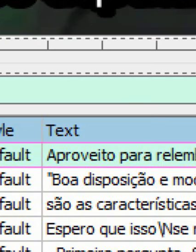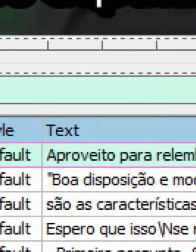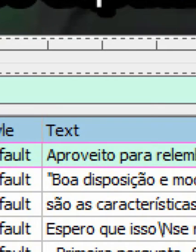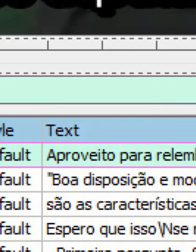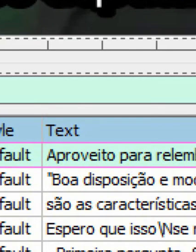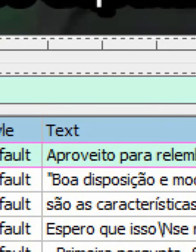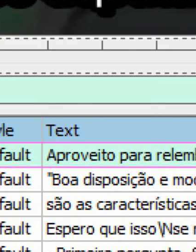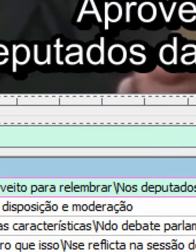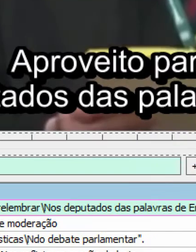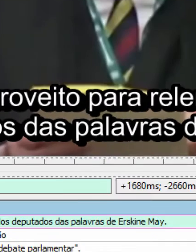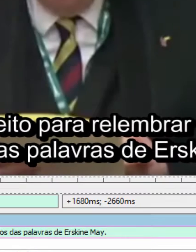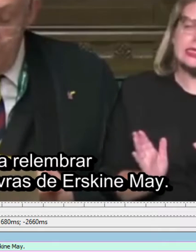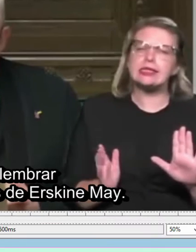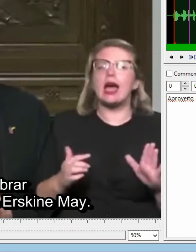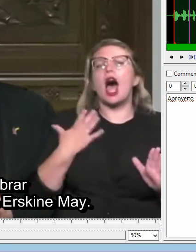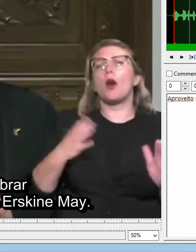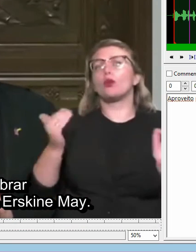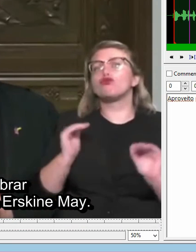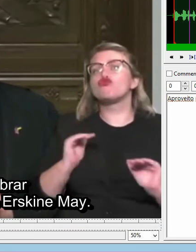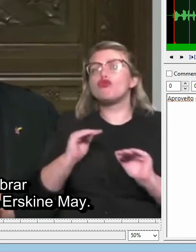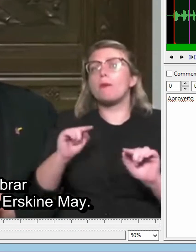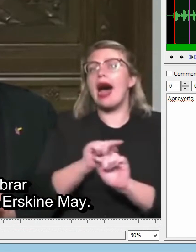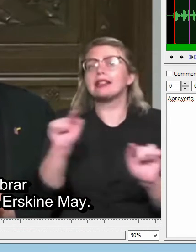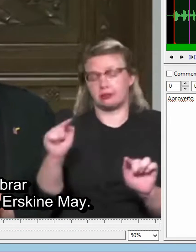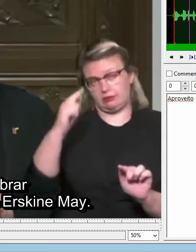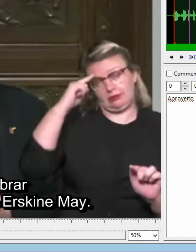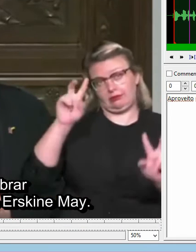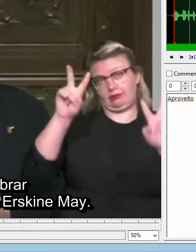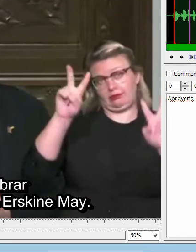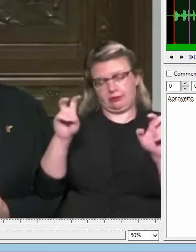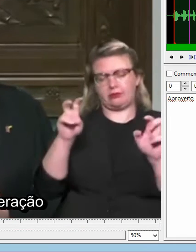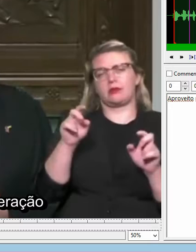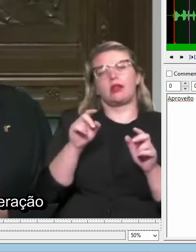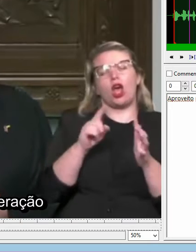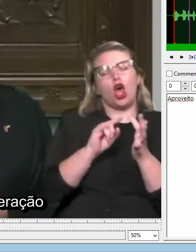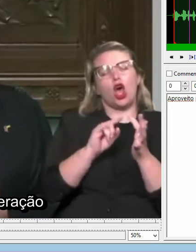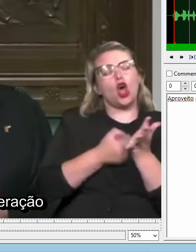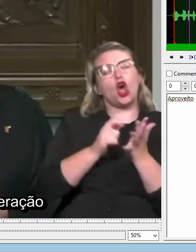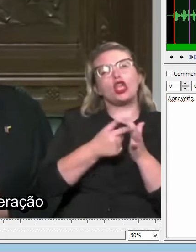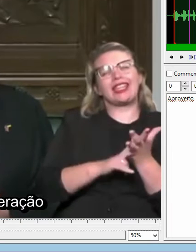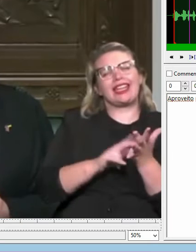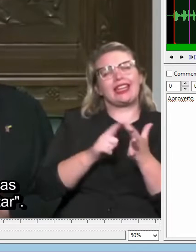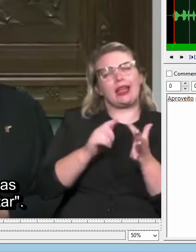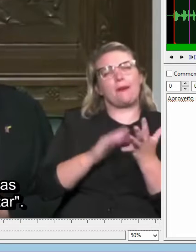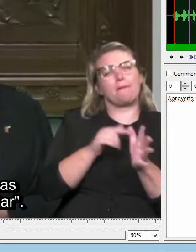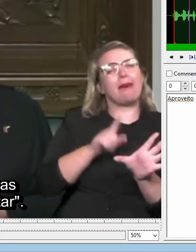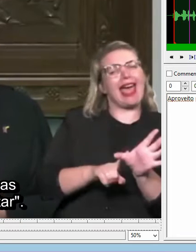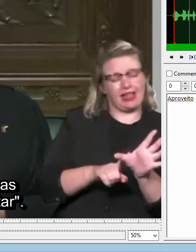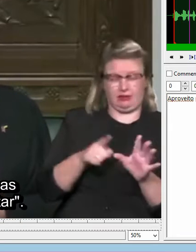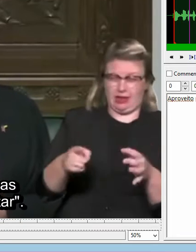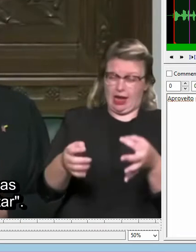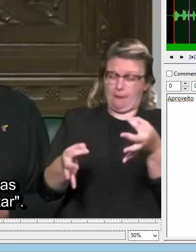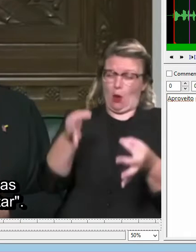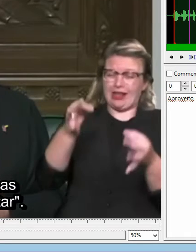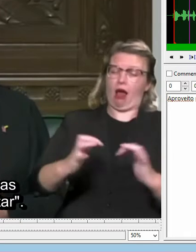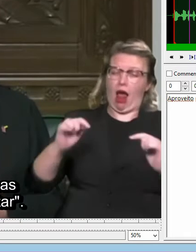previous line and the line afterwards. Remind members of the words of Erskine May, good temper and moderation, the